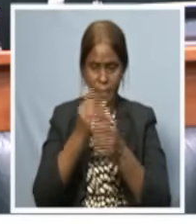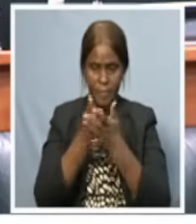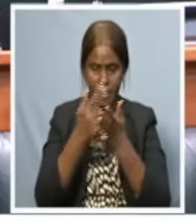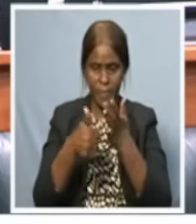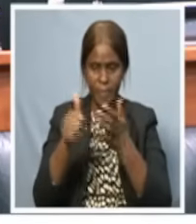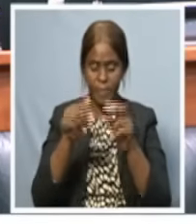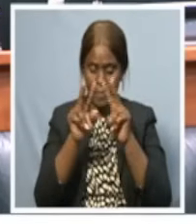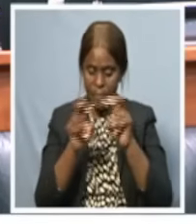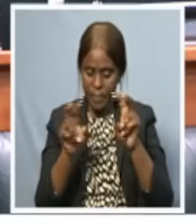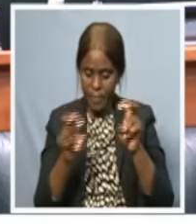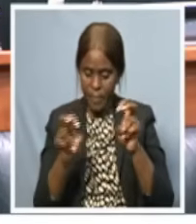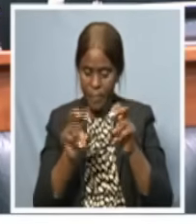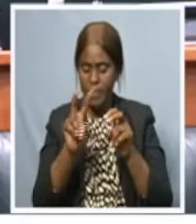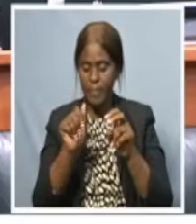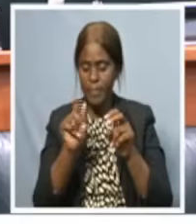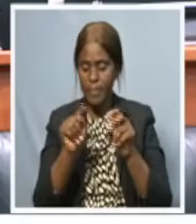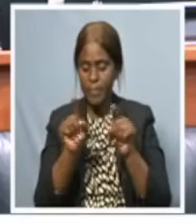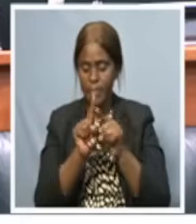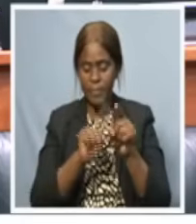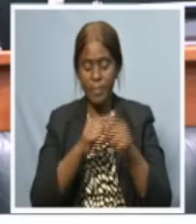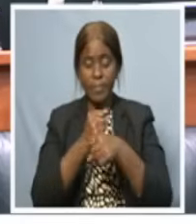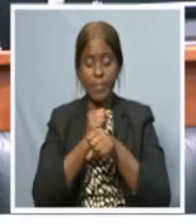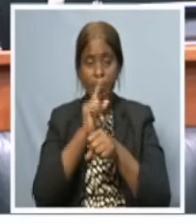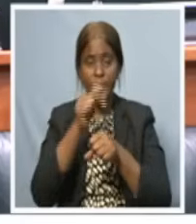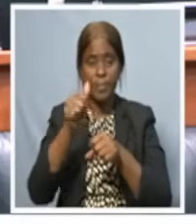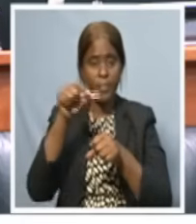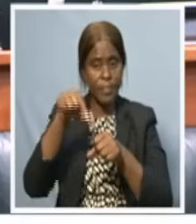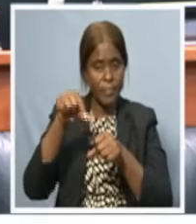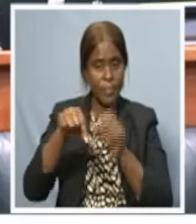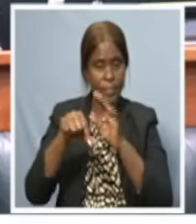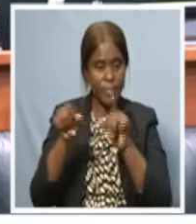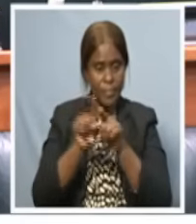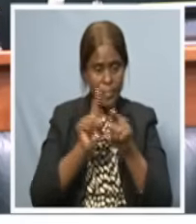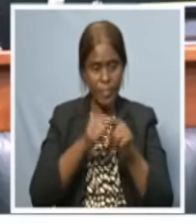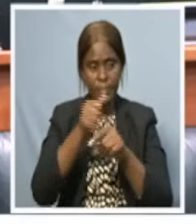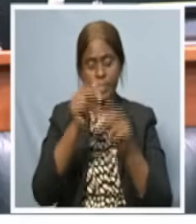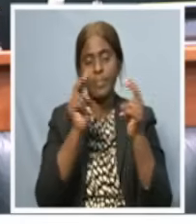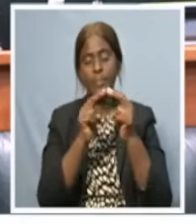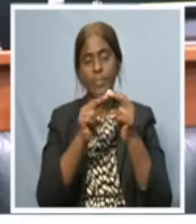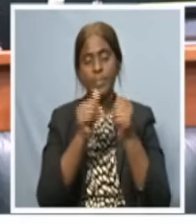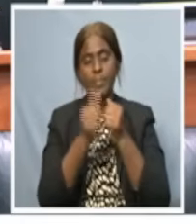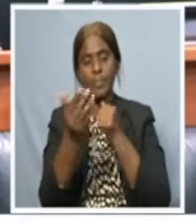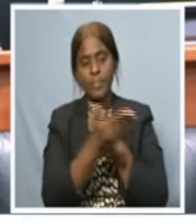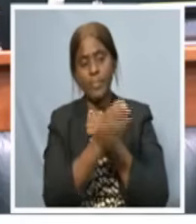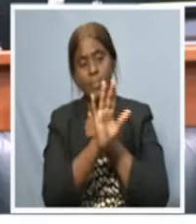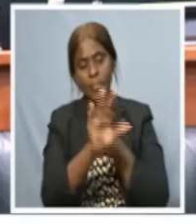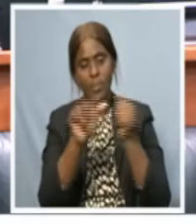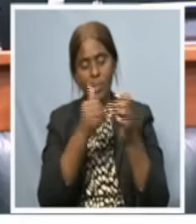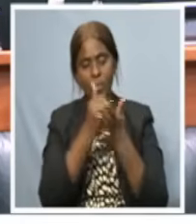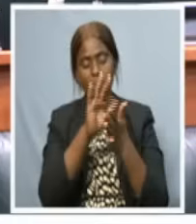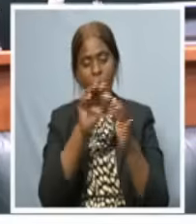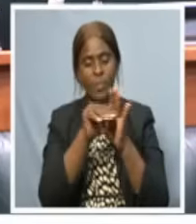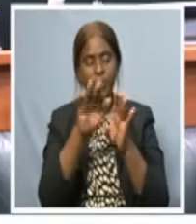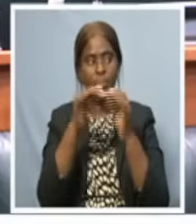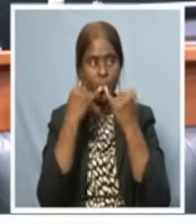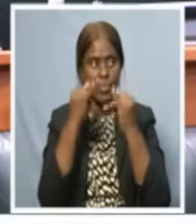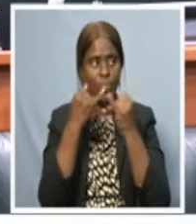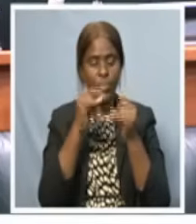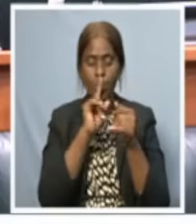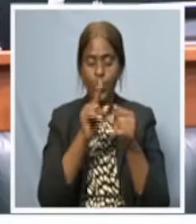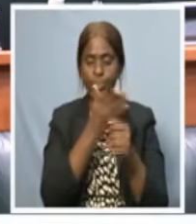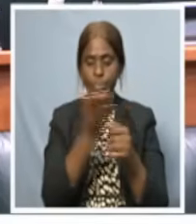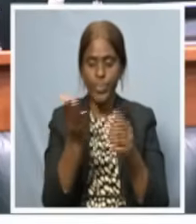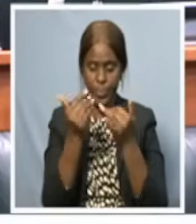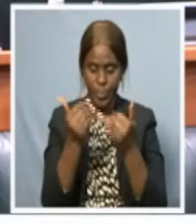you vet and ensure that they qualify, you get in touch with them. Yes, they are on the database. And